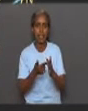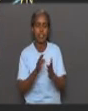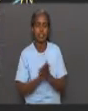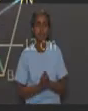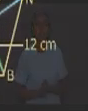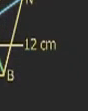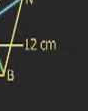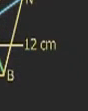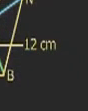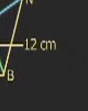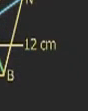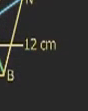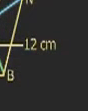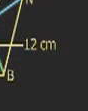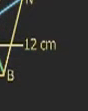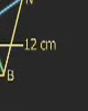Begin.